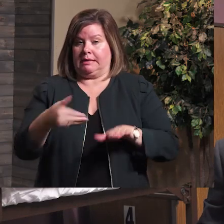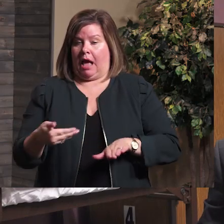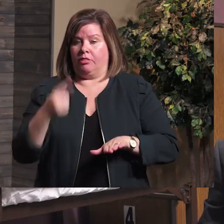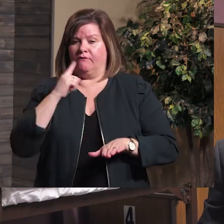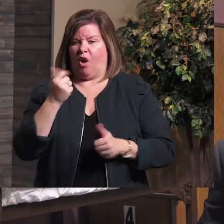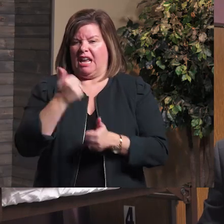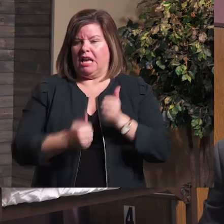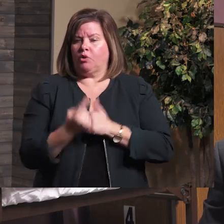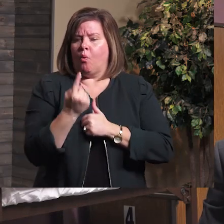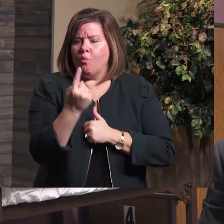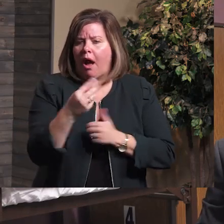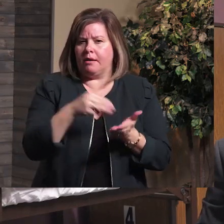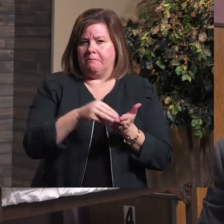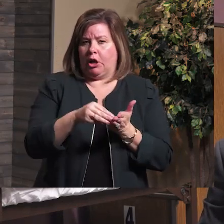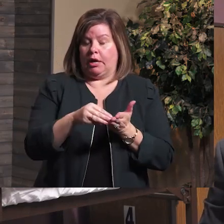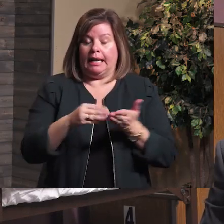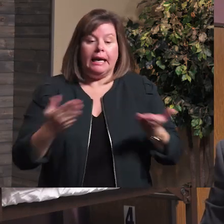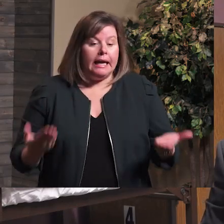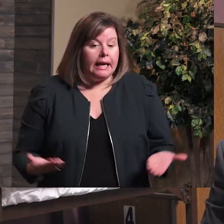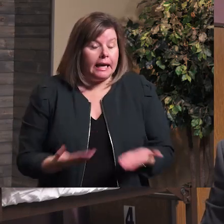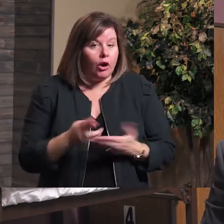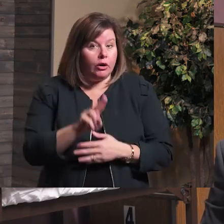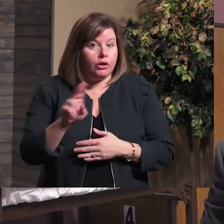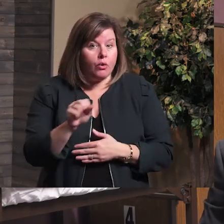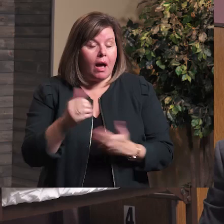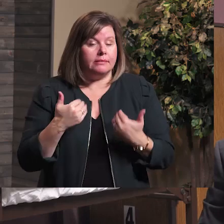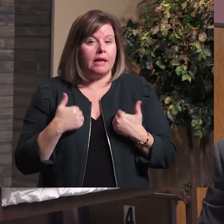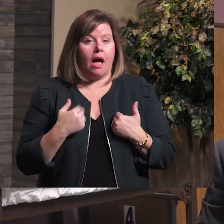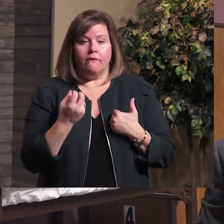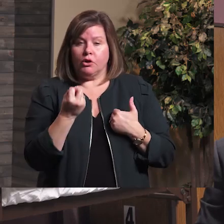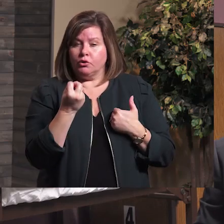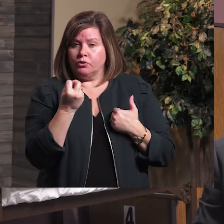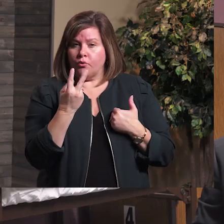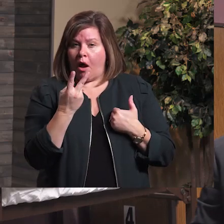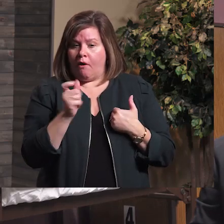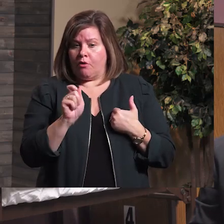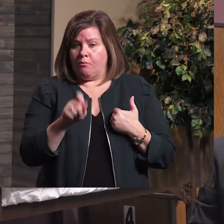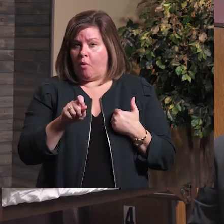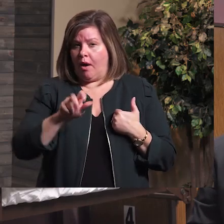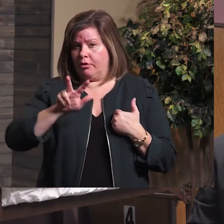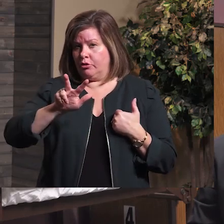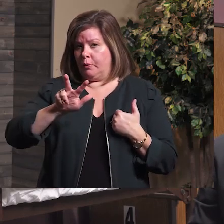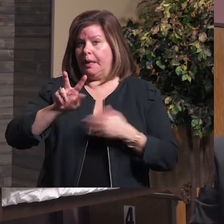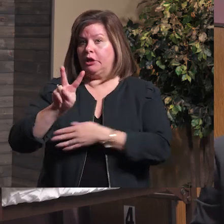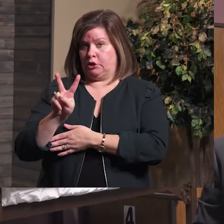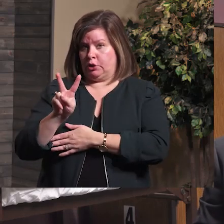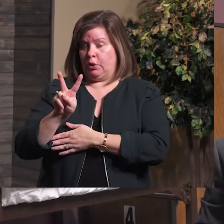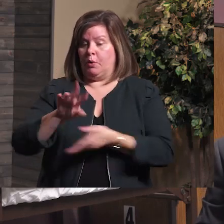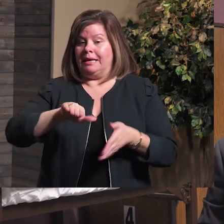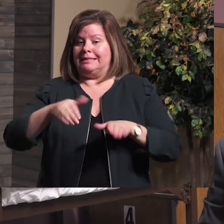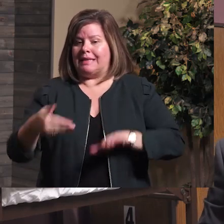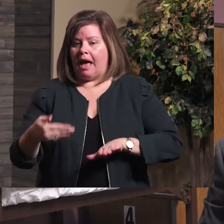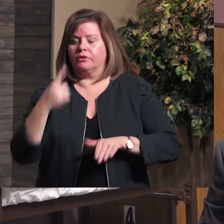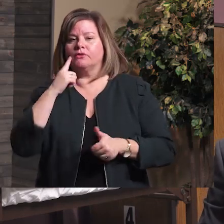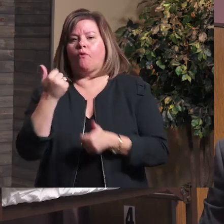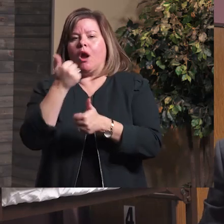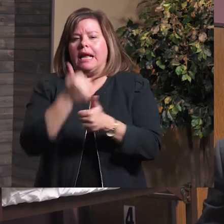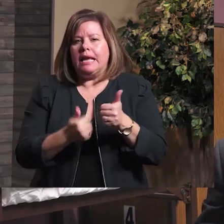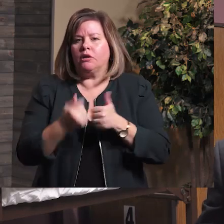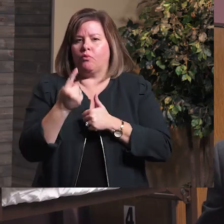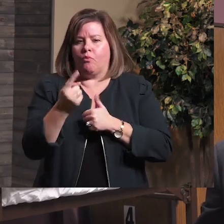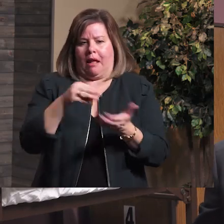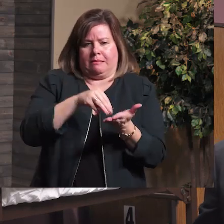per million of population, here in the U.S. we're currently at 12.32. That's 12.32